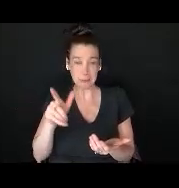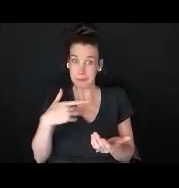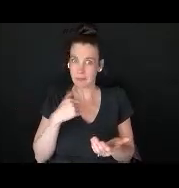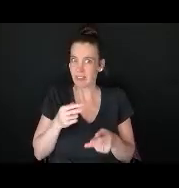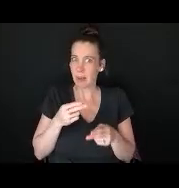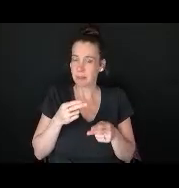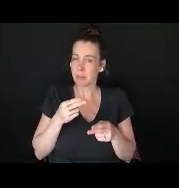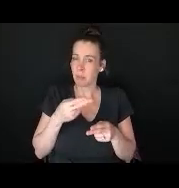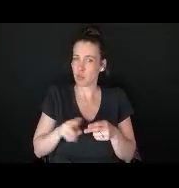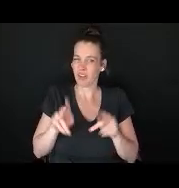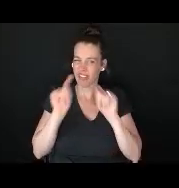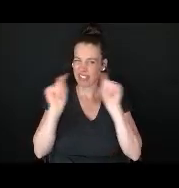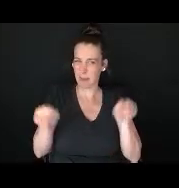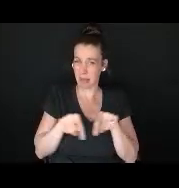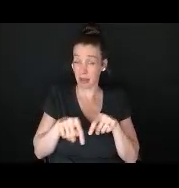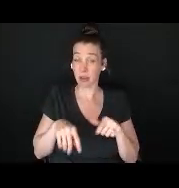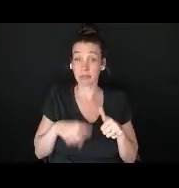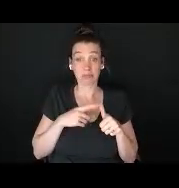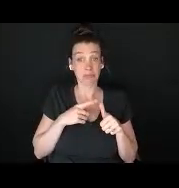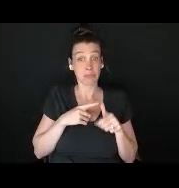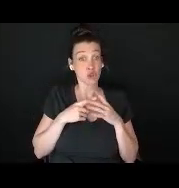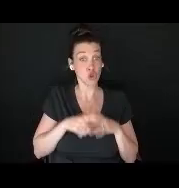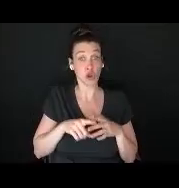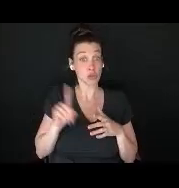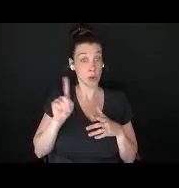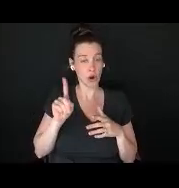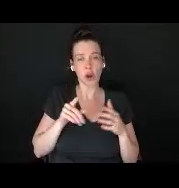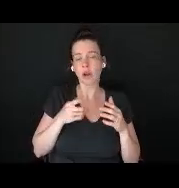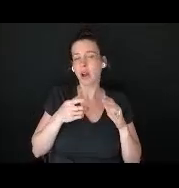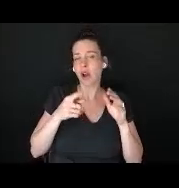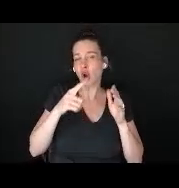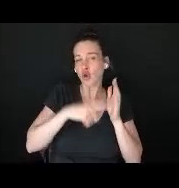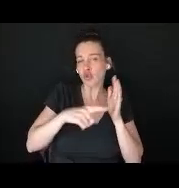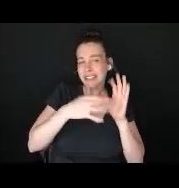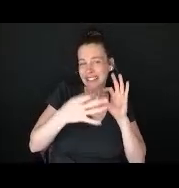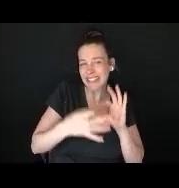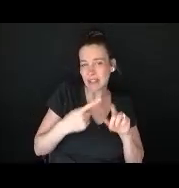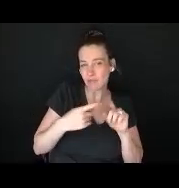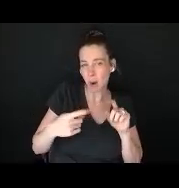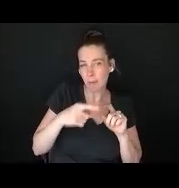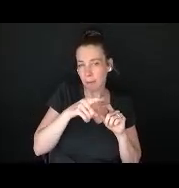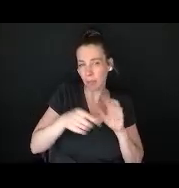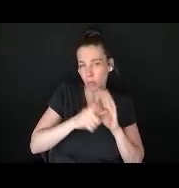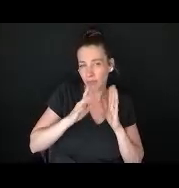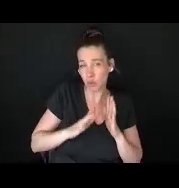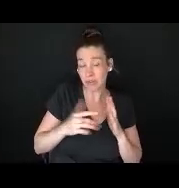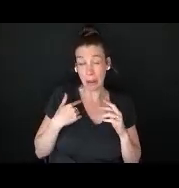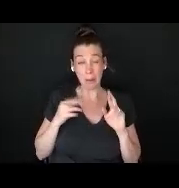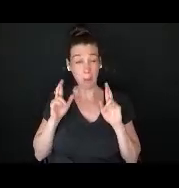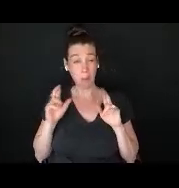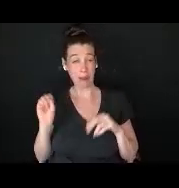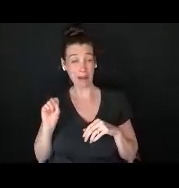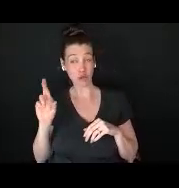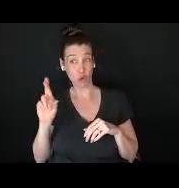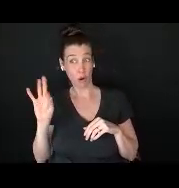So it starts with the critiques from the assigned reviewers. Our hope is that SRF will encourage reviewers